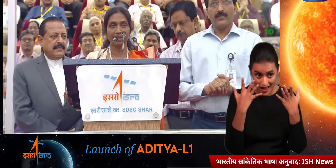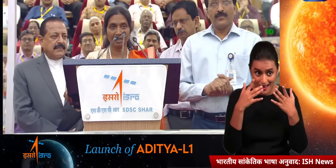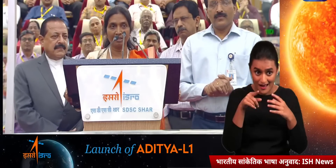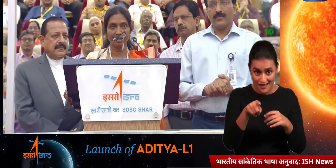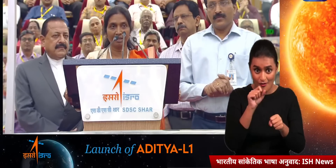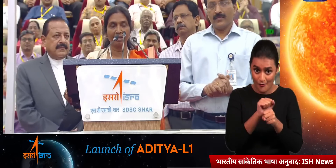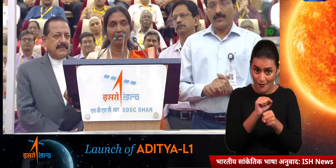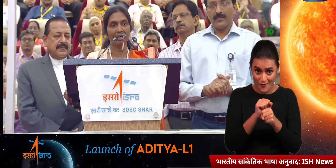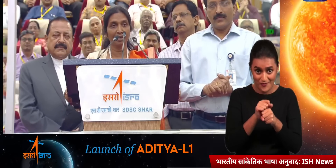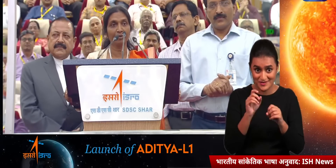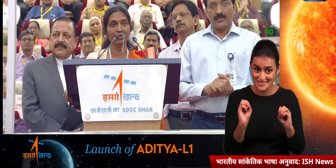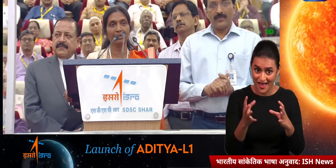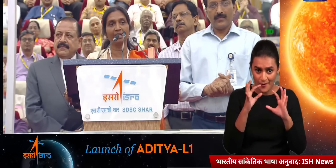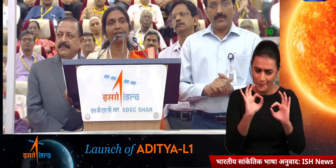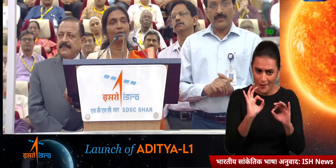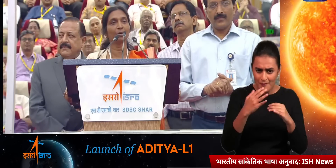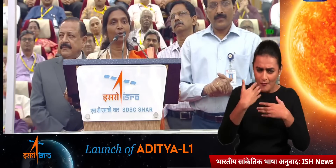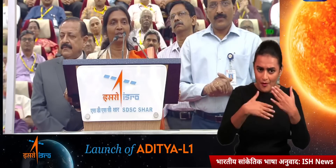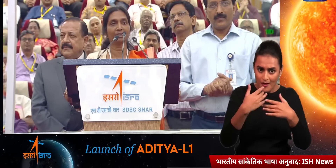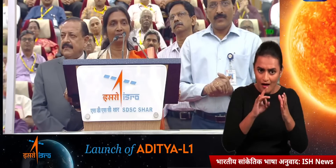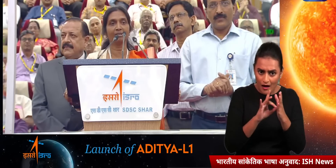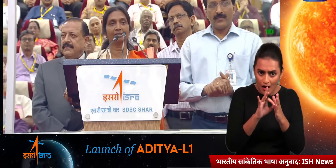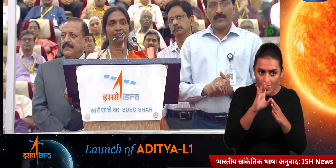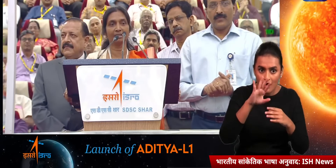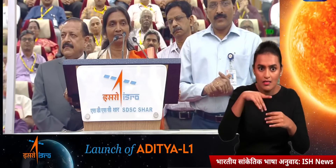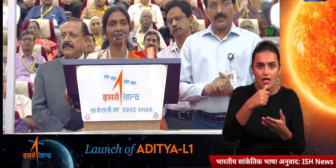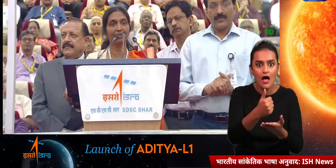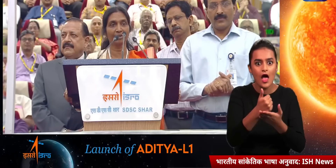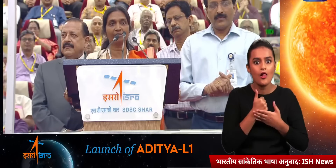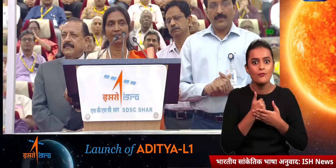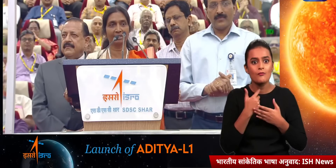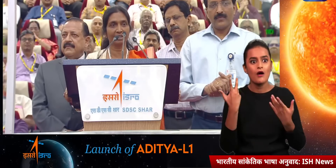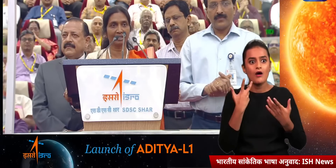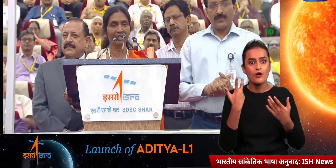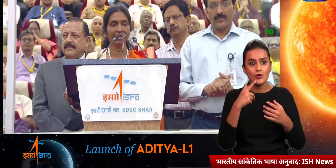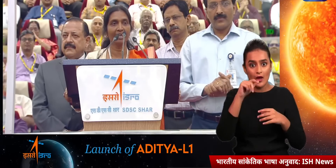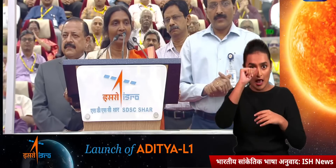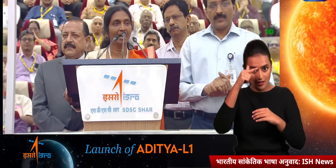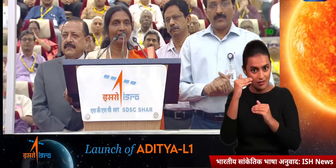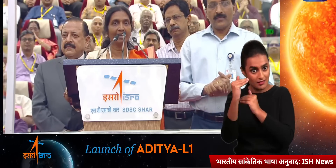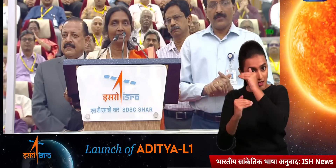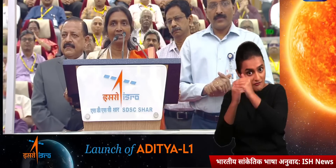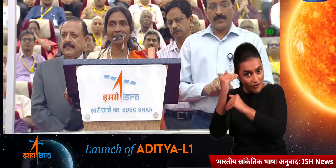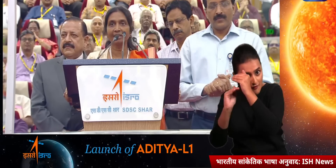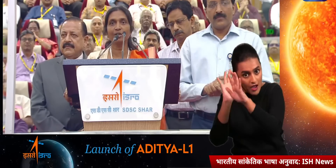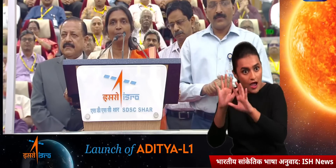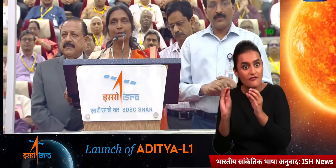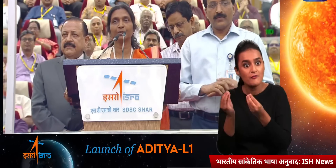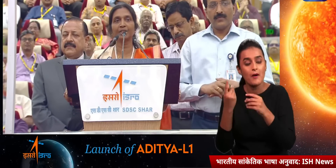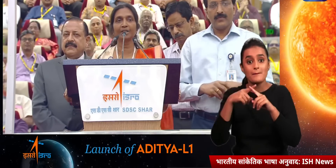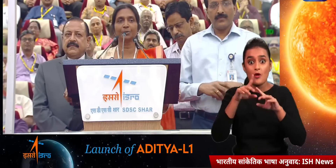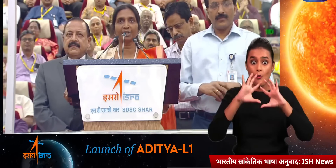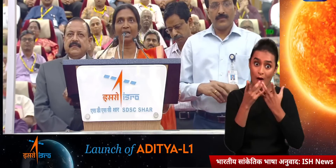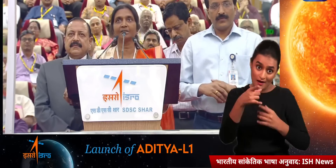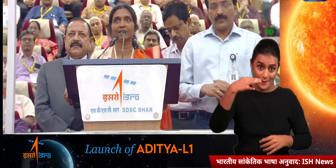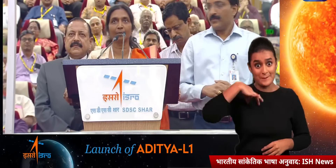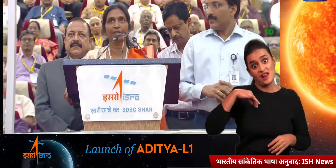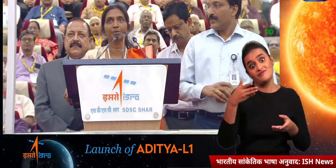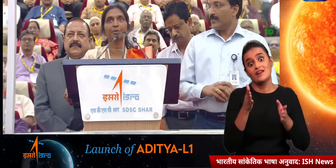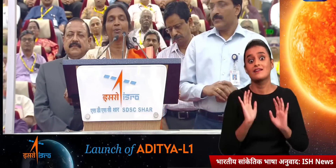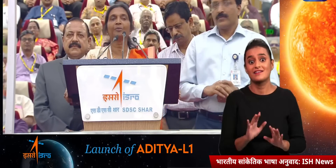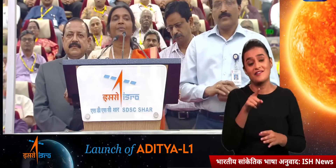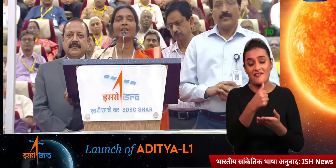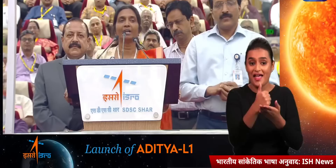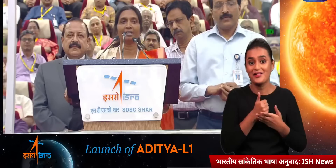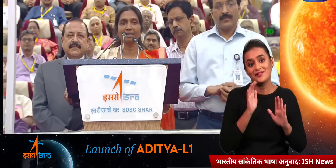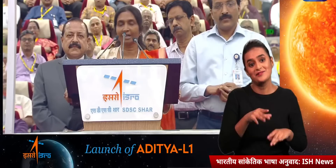heliophysics of the country and even to the global scientific fraternity. And I take this opportunity to thank Chairman